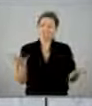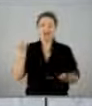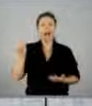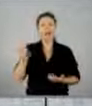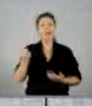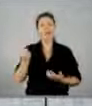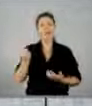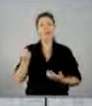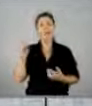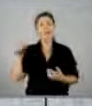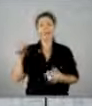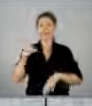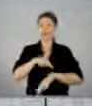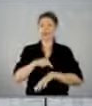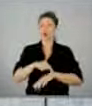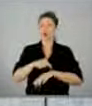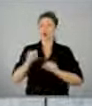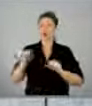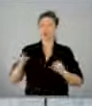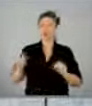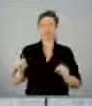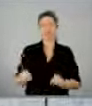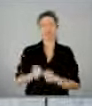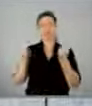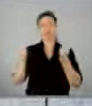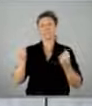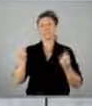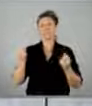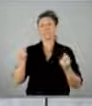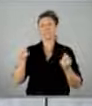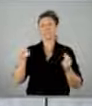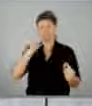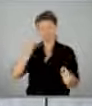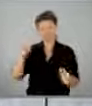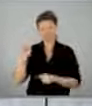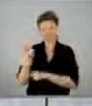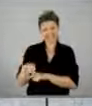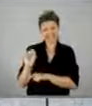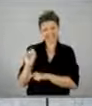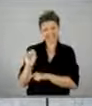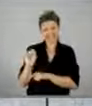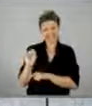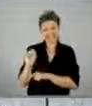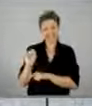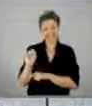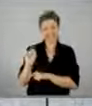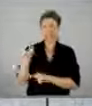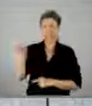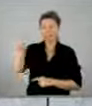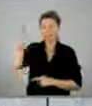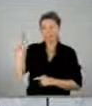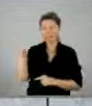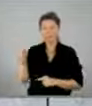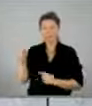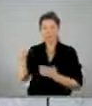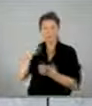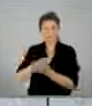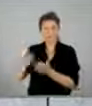security breach which was dealt with at the time, and the alleged perpetrator was sacked,